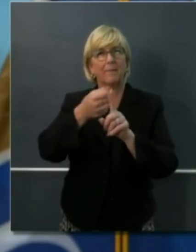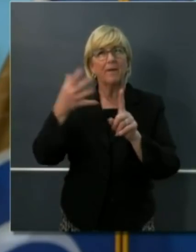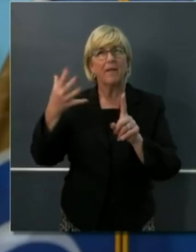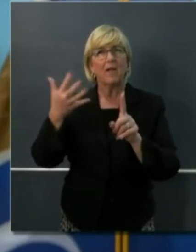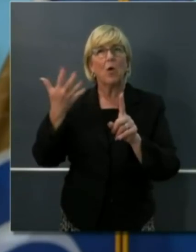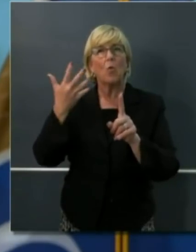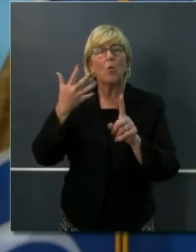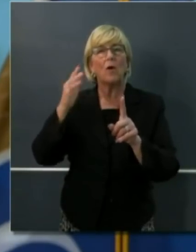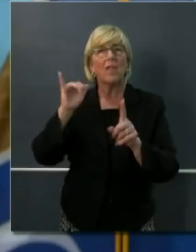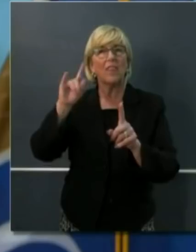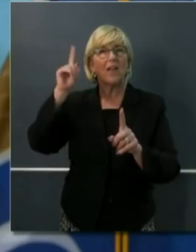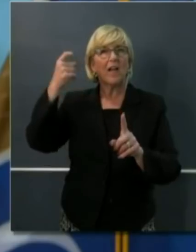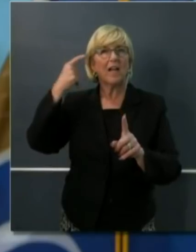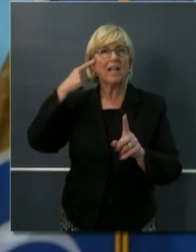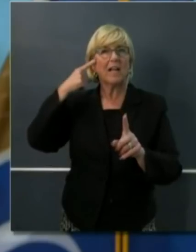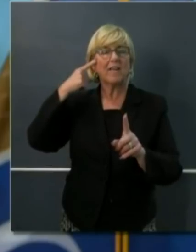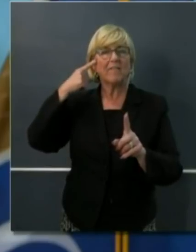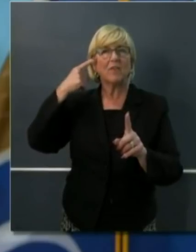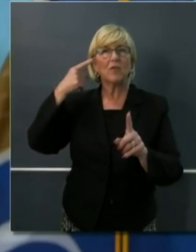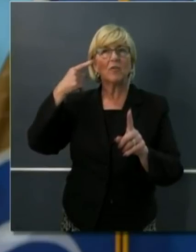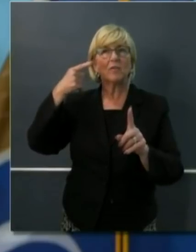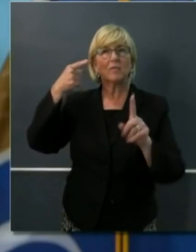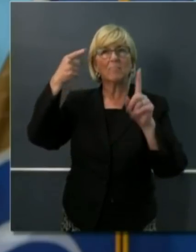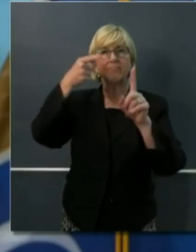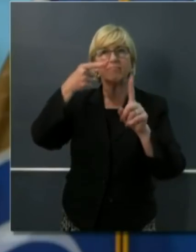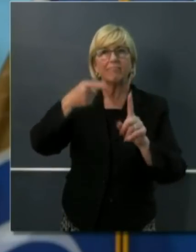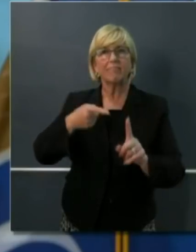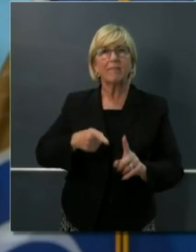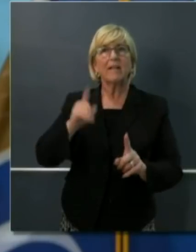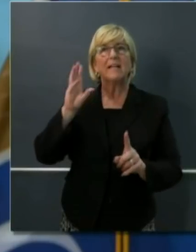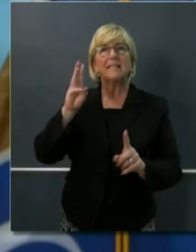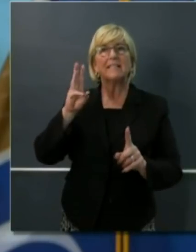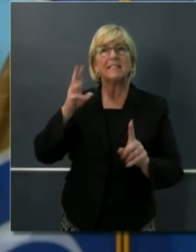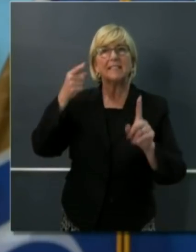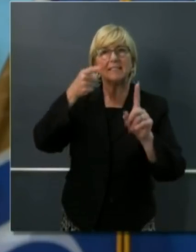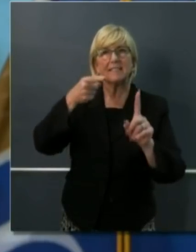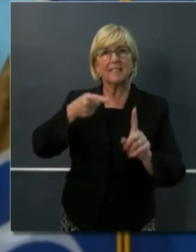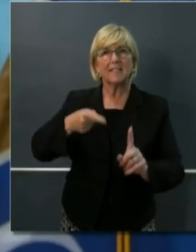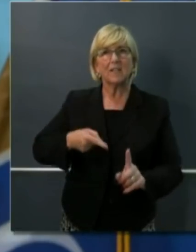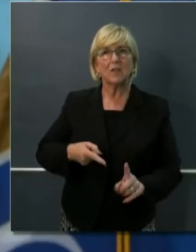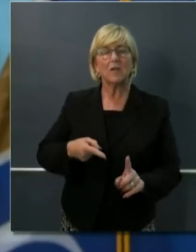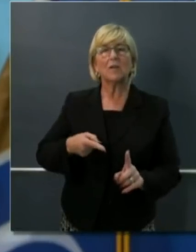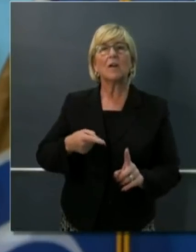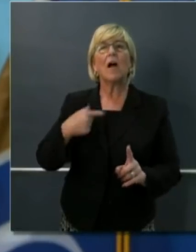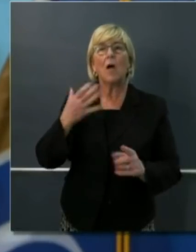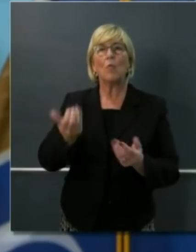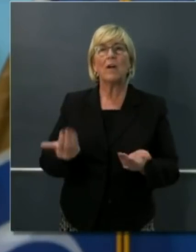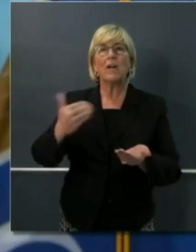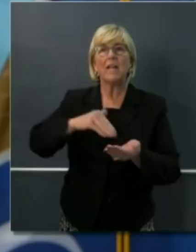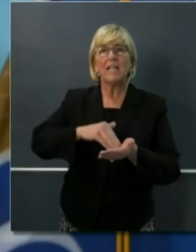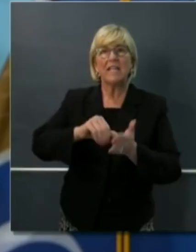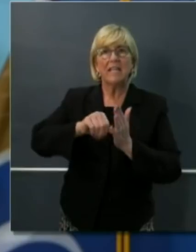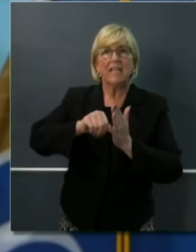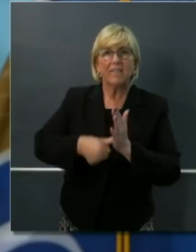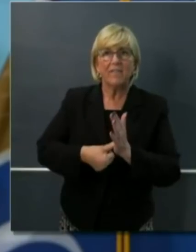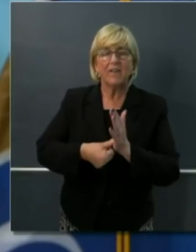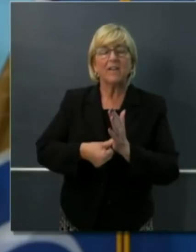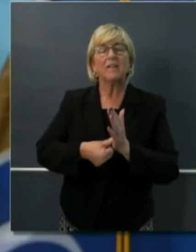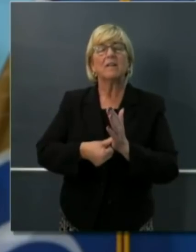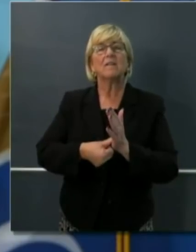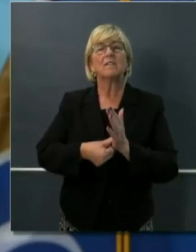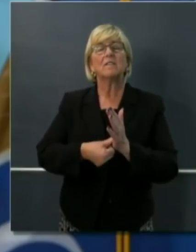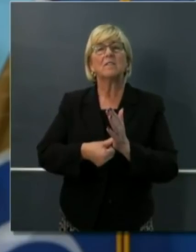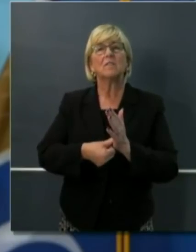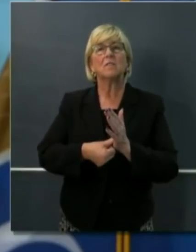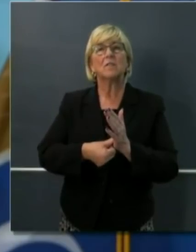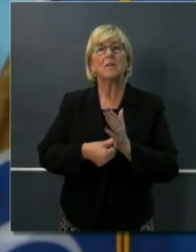of our 6 indicators, and to say just a couple of additional things. To reemphasize this concept of